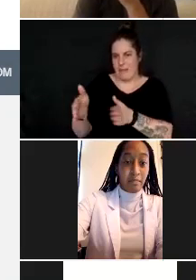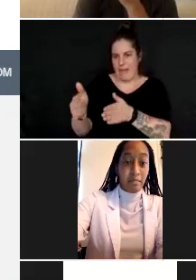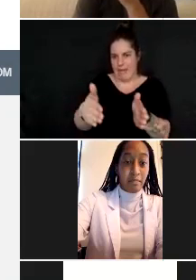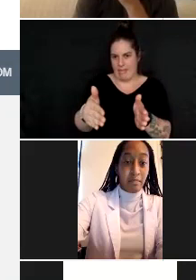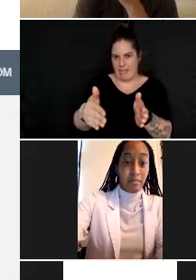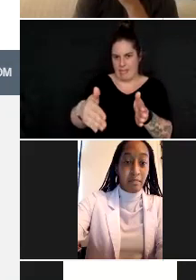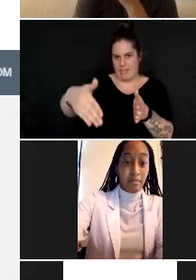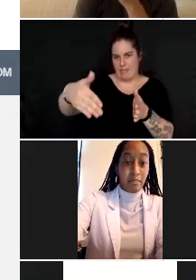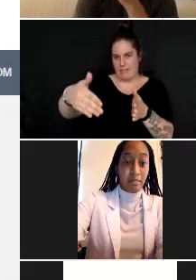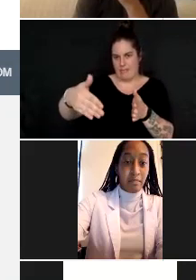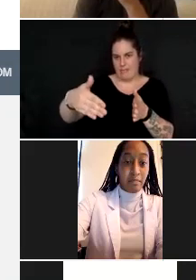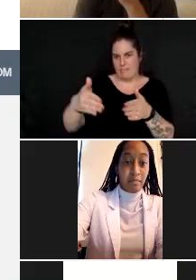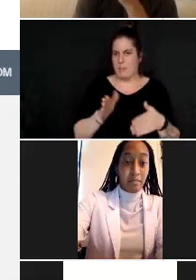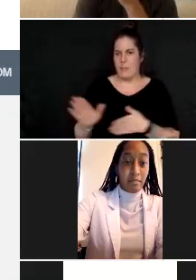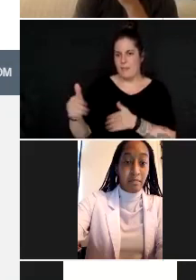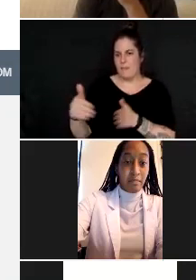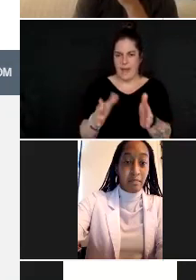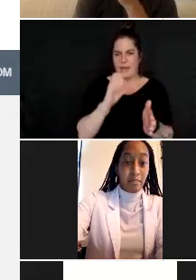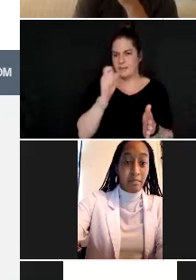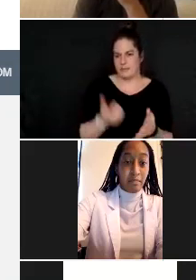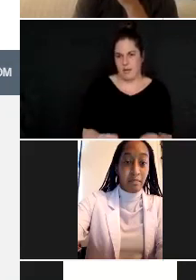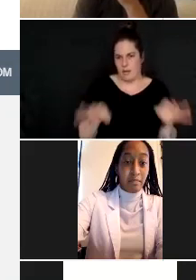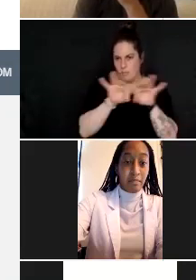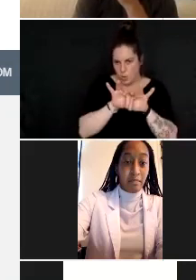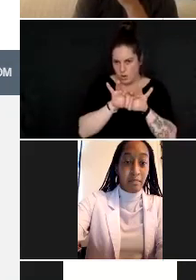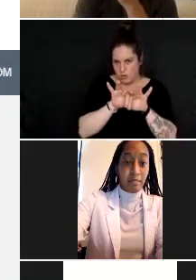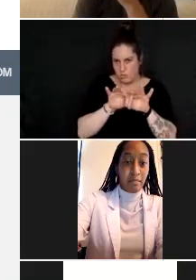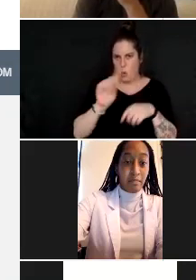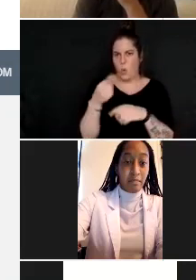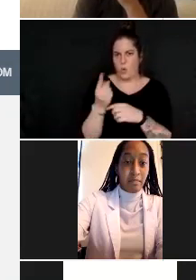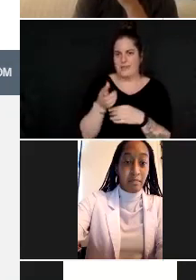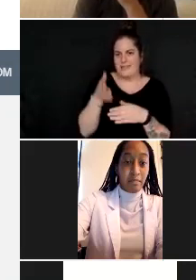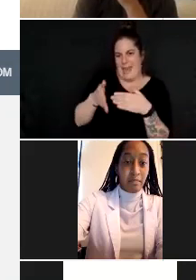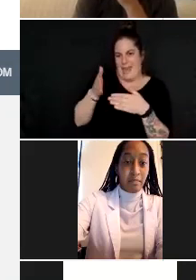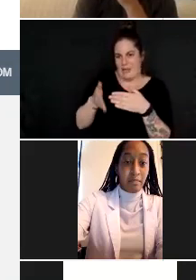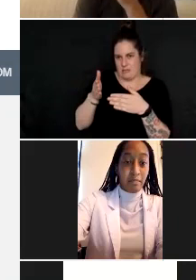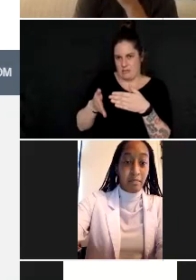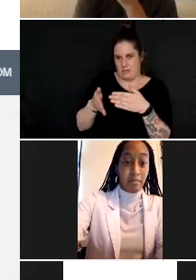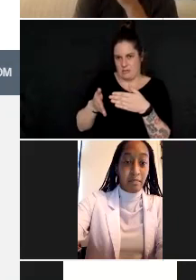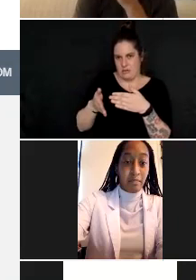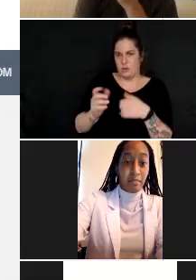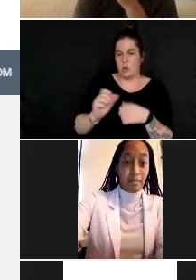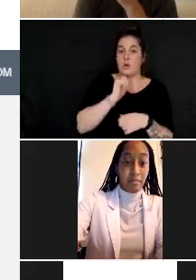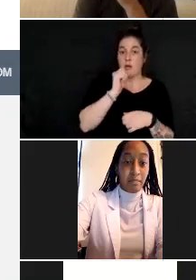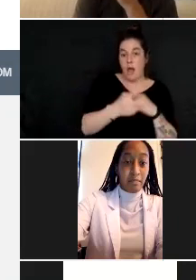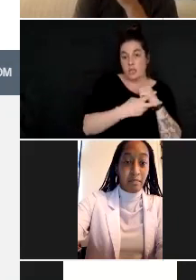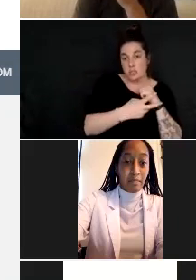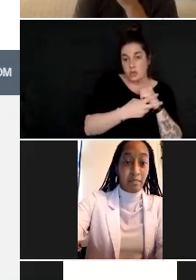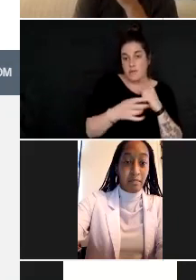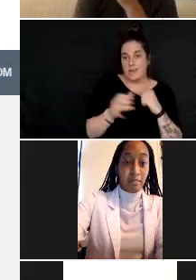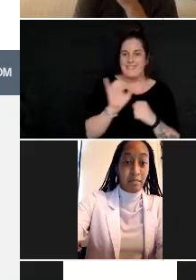endpoints are relevant. And so when we move to looking at non-conservative forces like